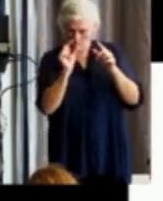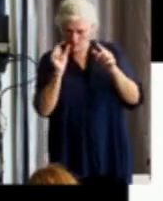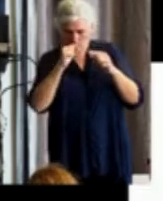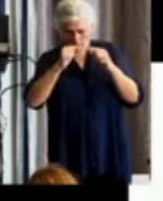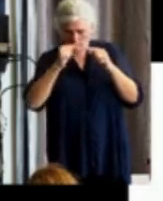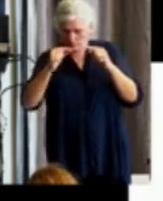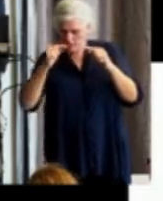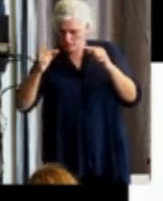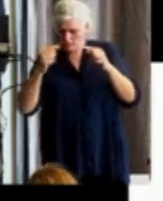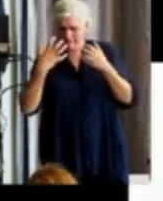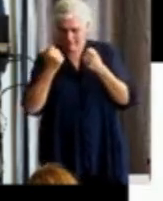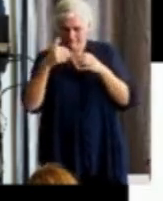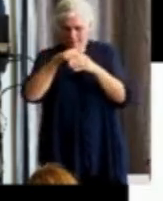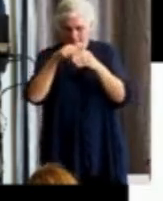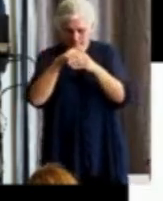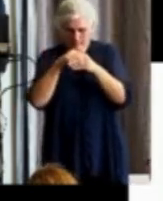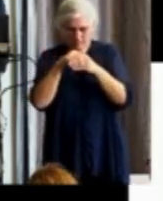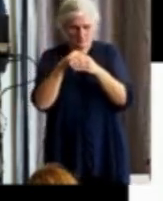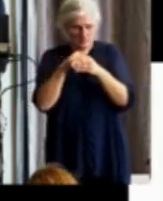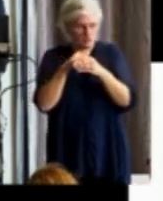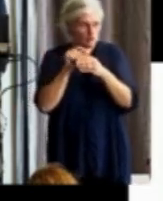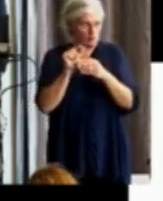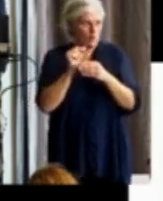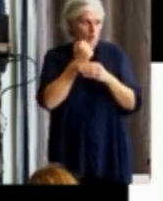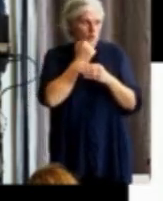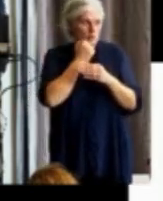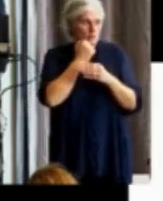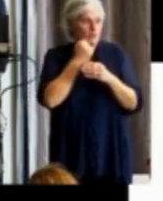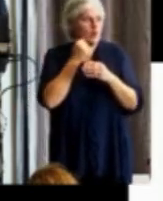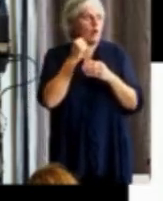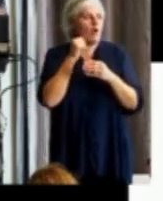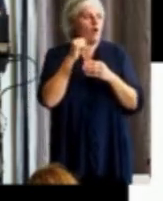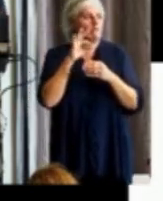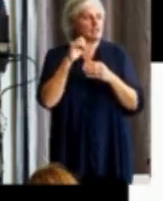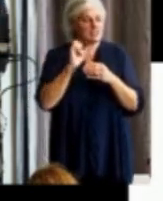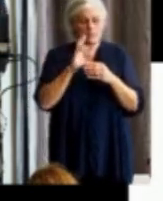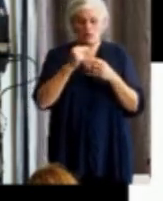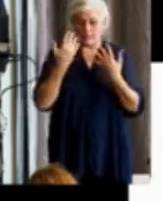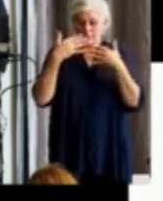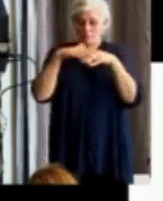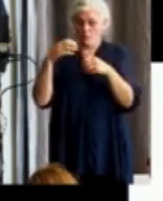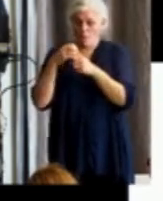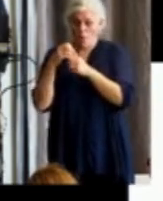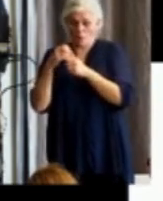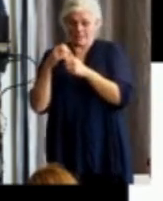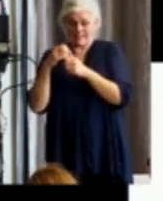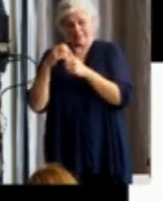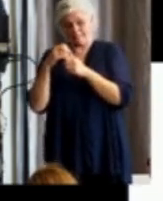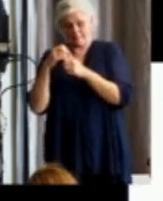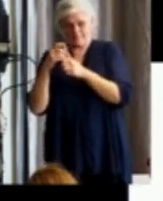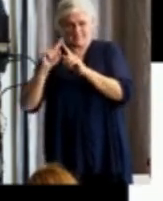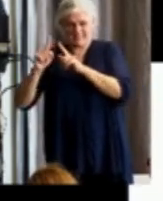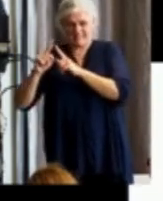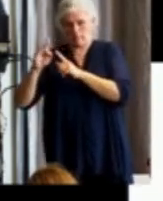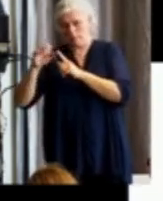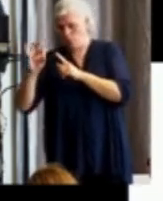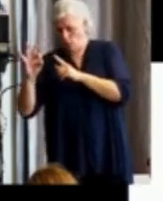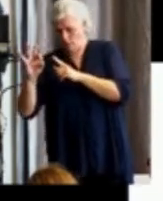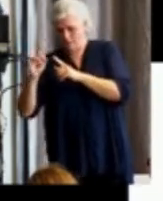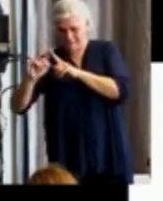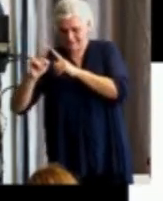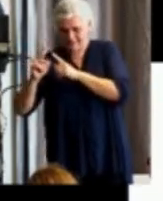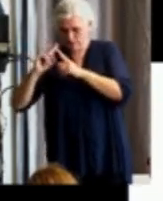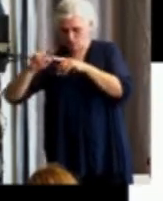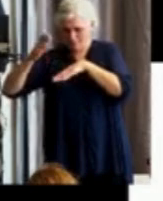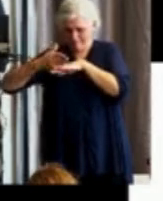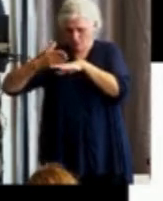genomes that contain a small number of genes, and they can swap these with other species, completely different bugs, and gain completely different